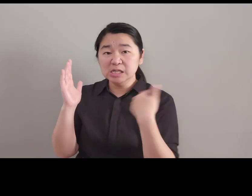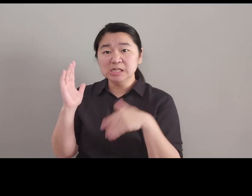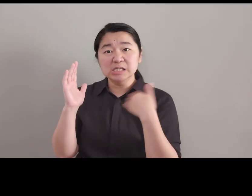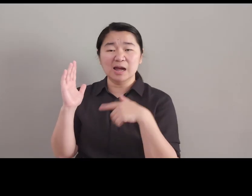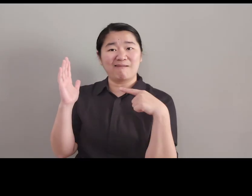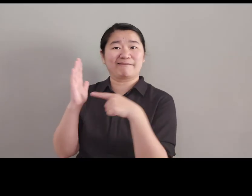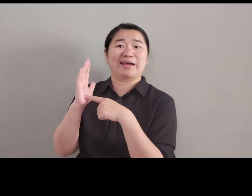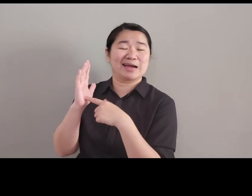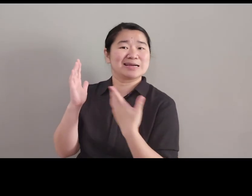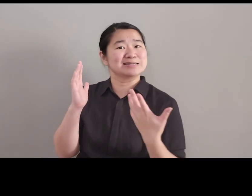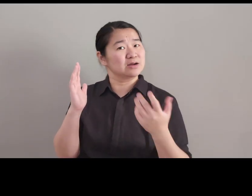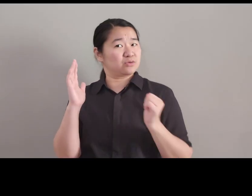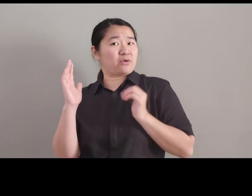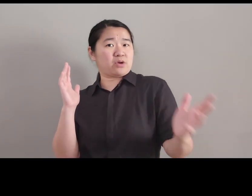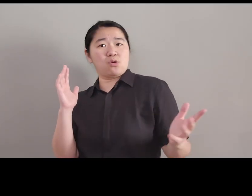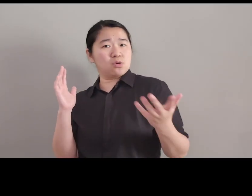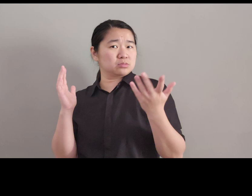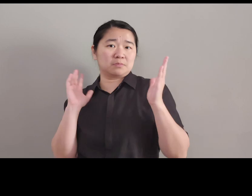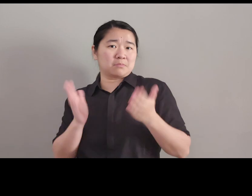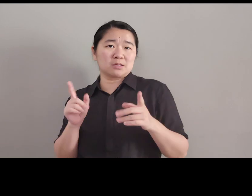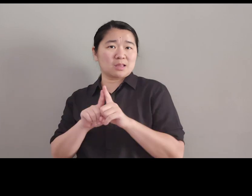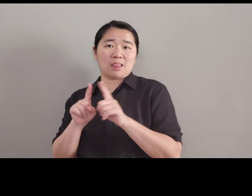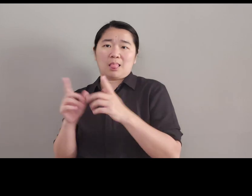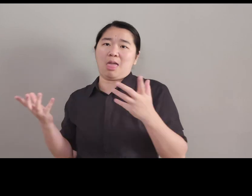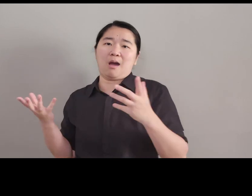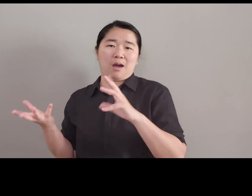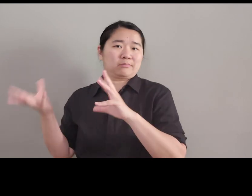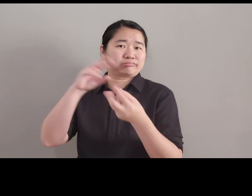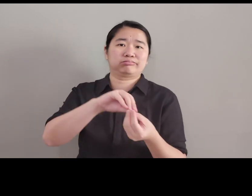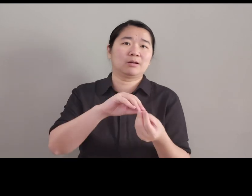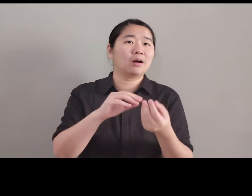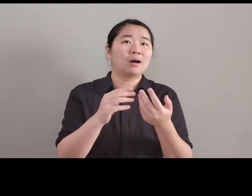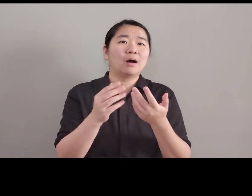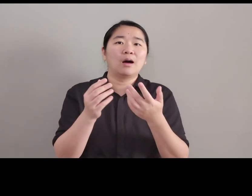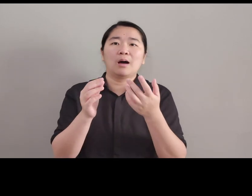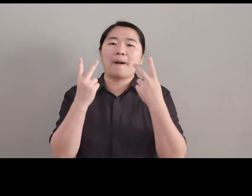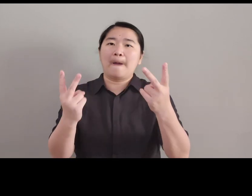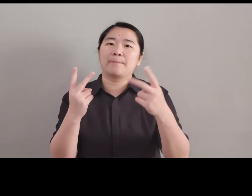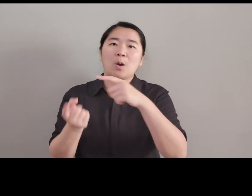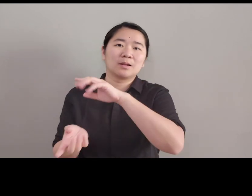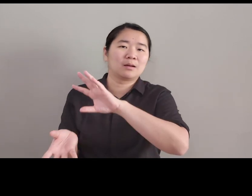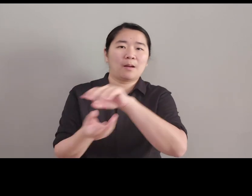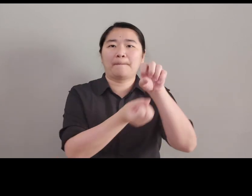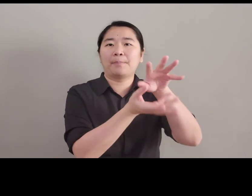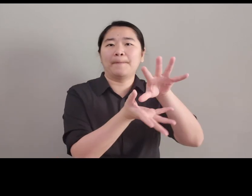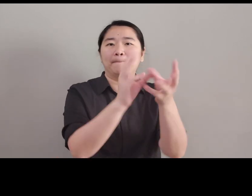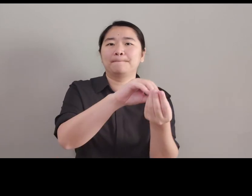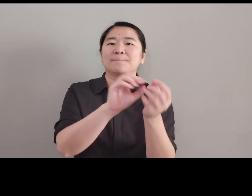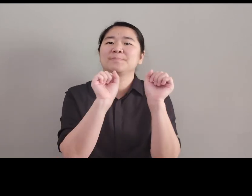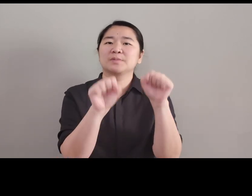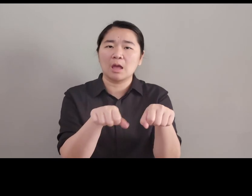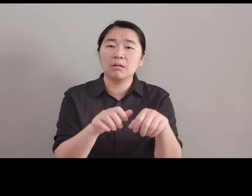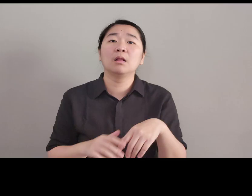kind of on the go, of course, is much more efficient, to say the least. Hidde, did you want to add something to